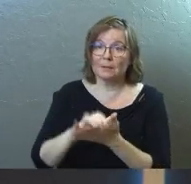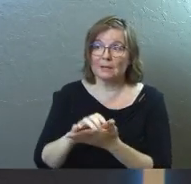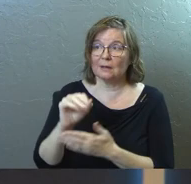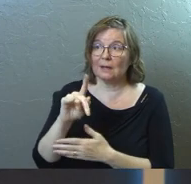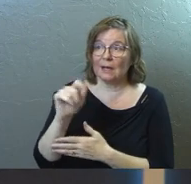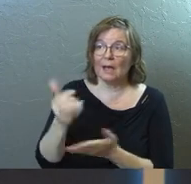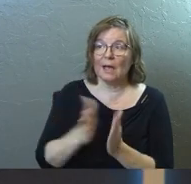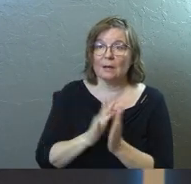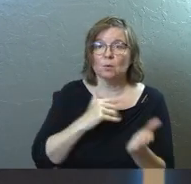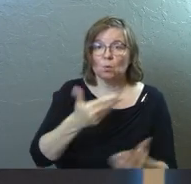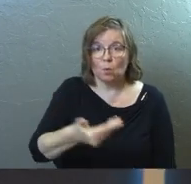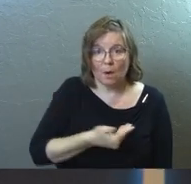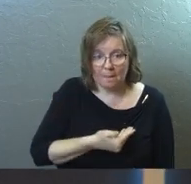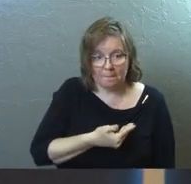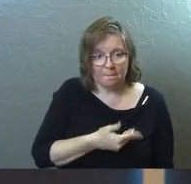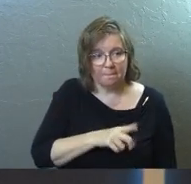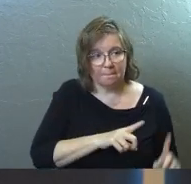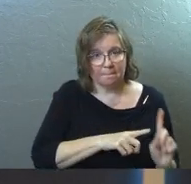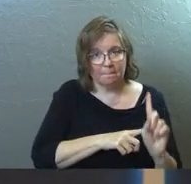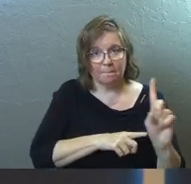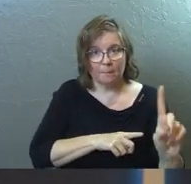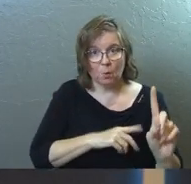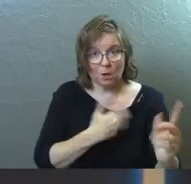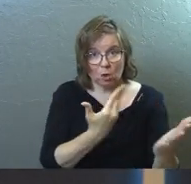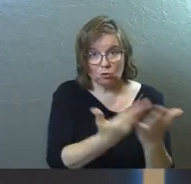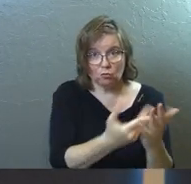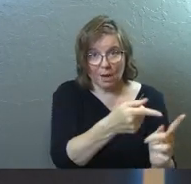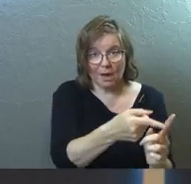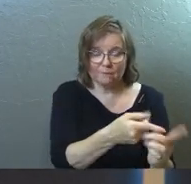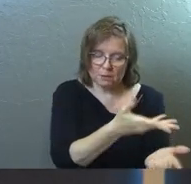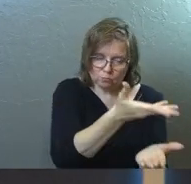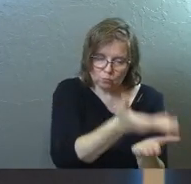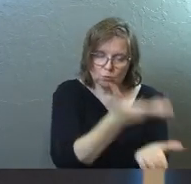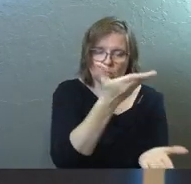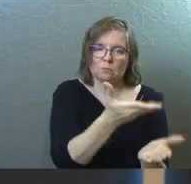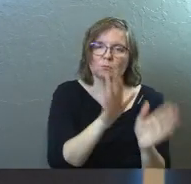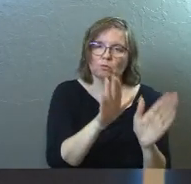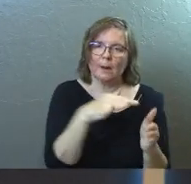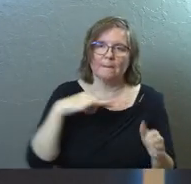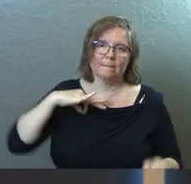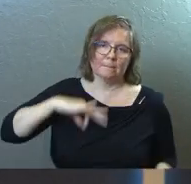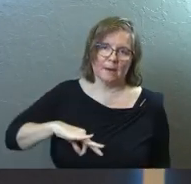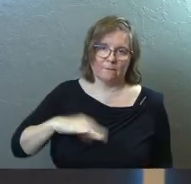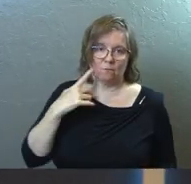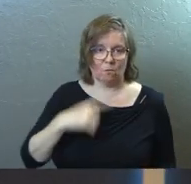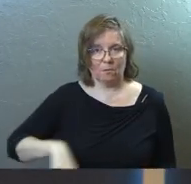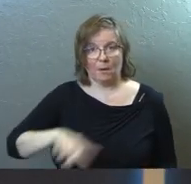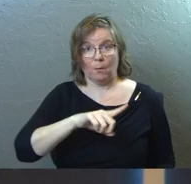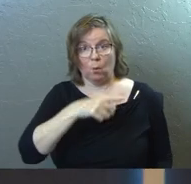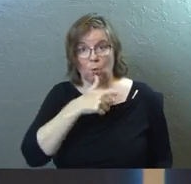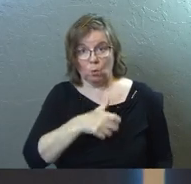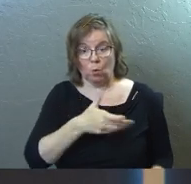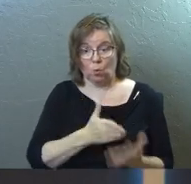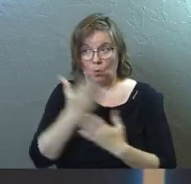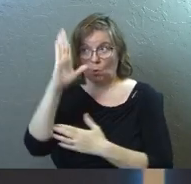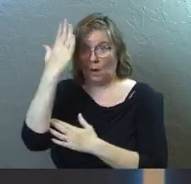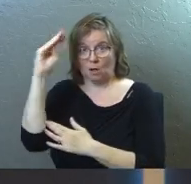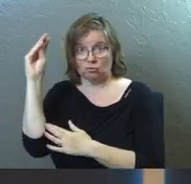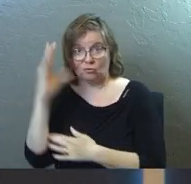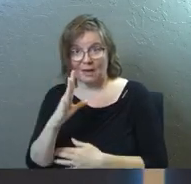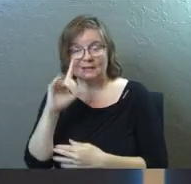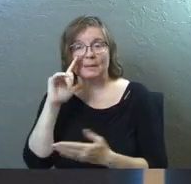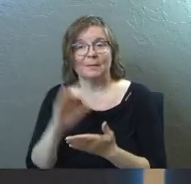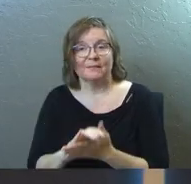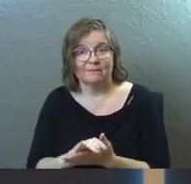in Achaia asking them to welcome him. When he arrived there, he proved to be of great benefit to those who, by God's grace,